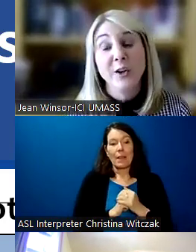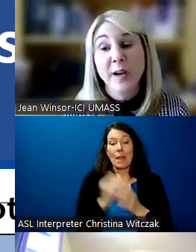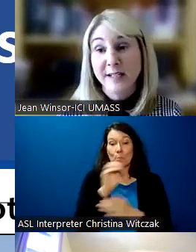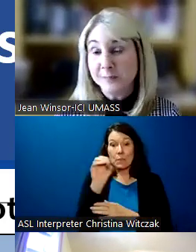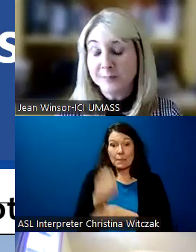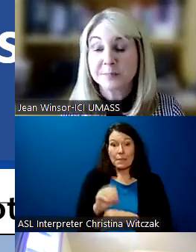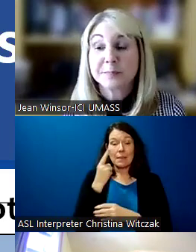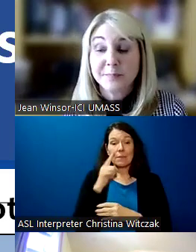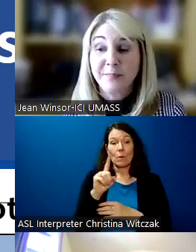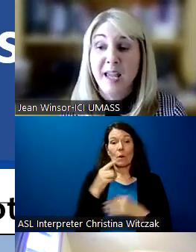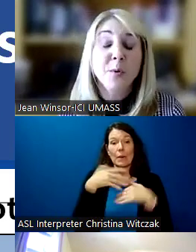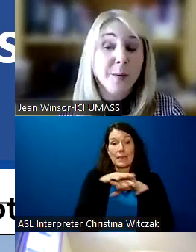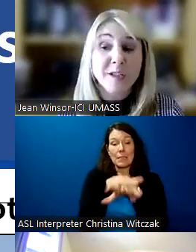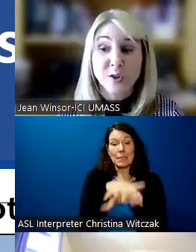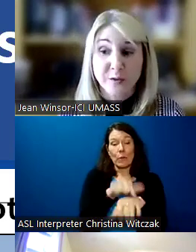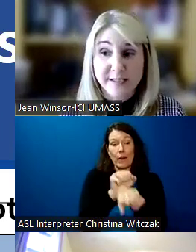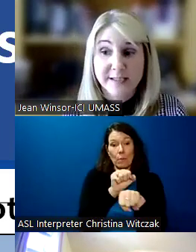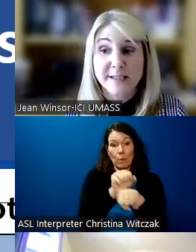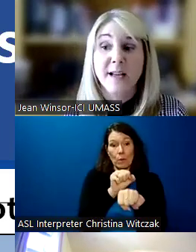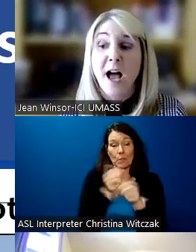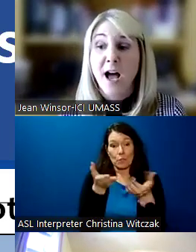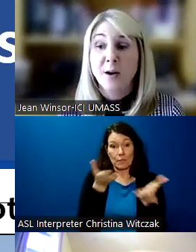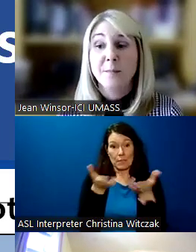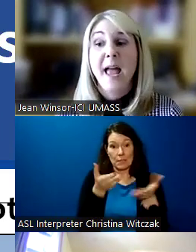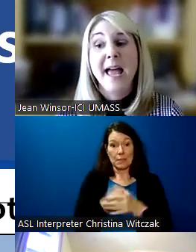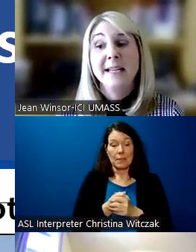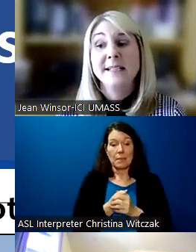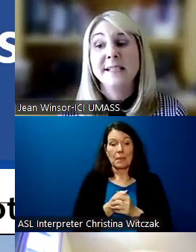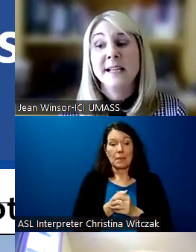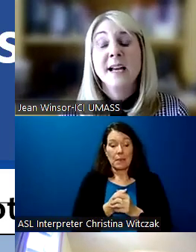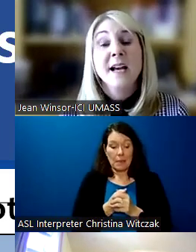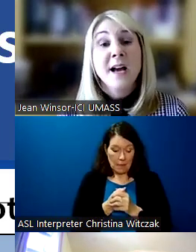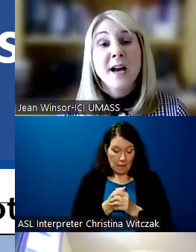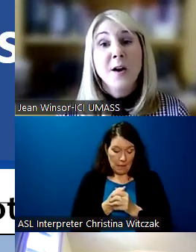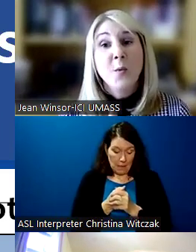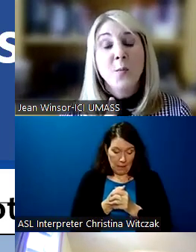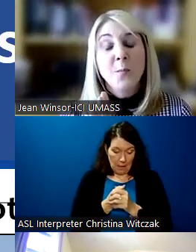in integrated employment services. And